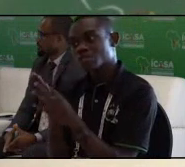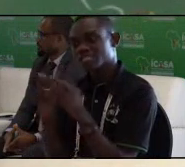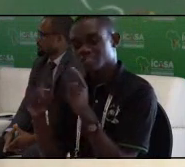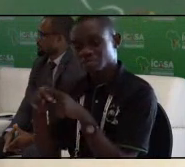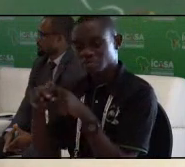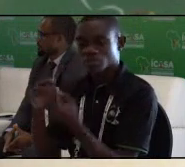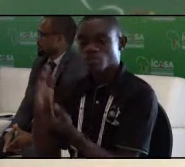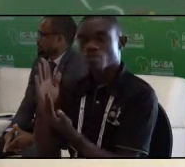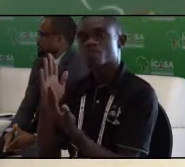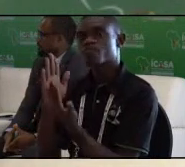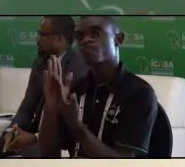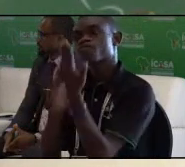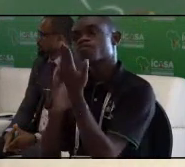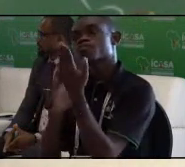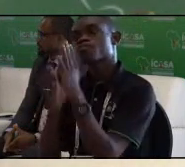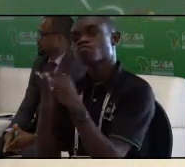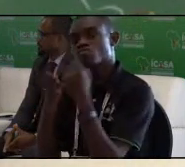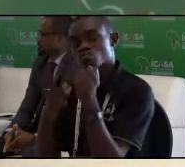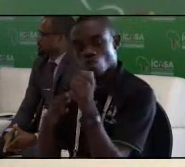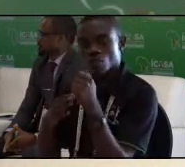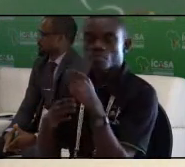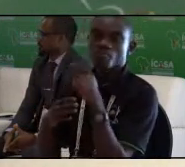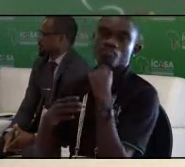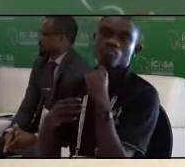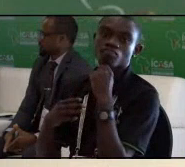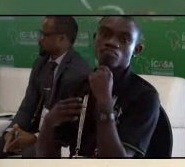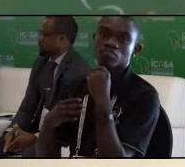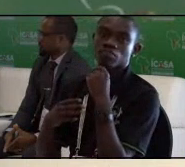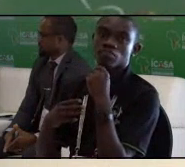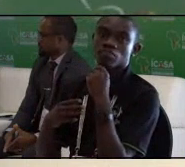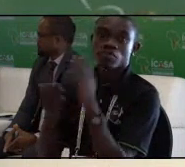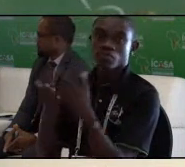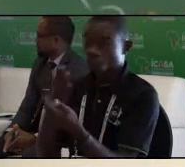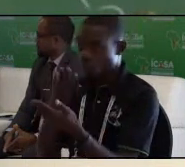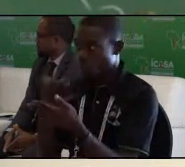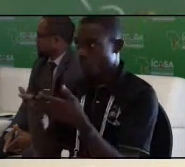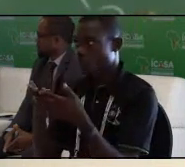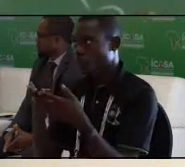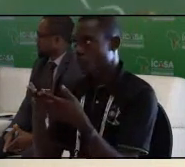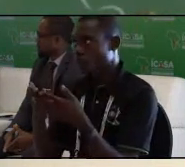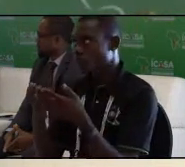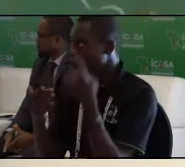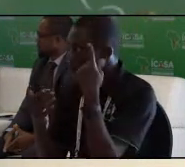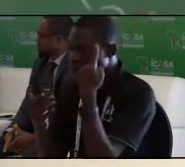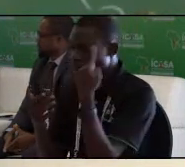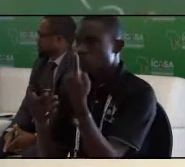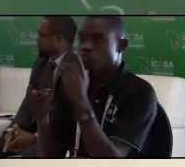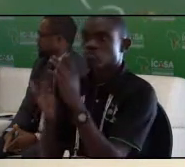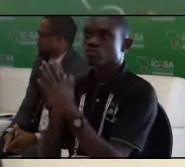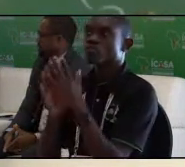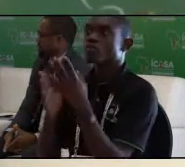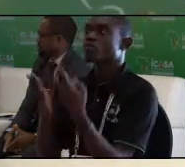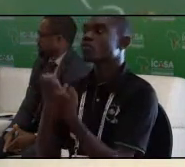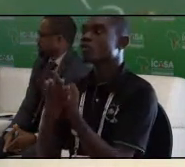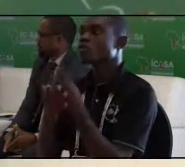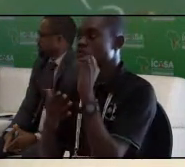HIV incidents and so on, because the older men generally in Uganda have they are the ones who have not been identified.